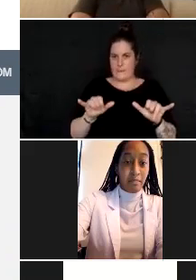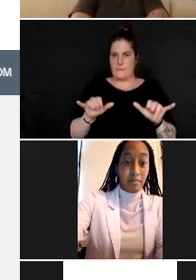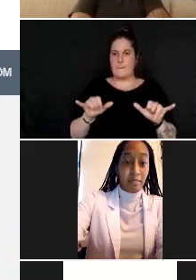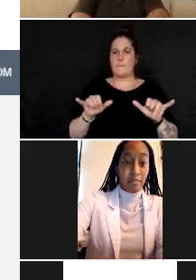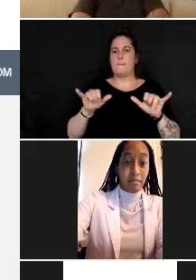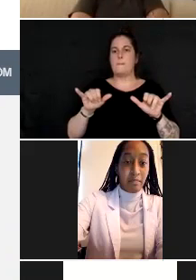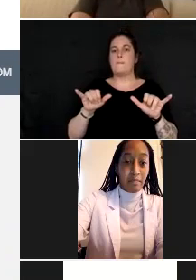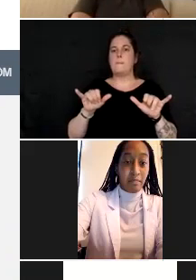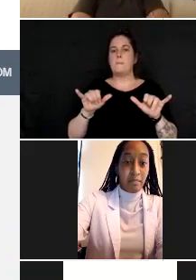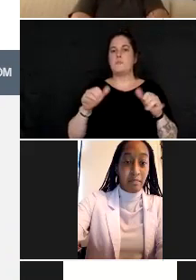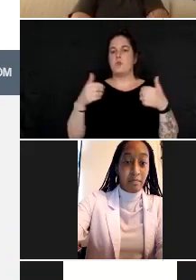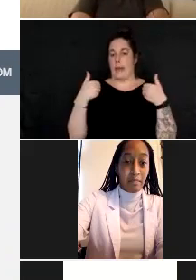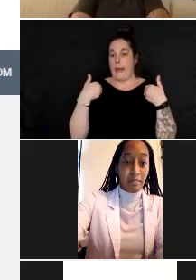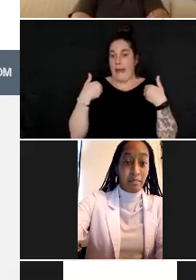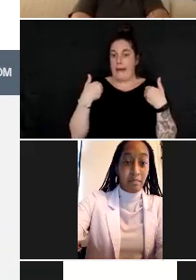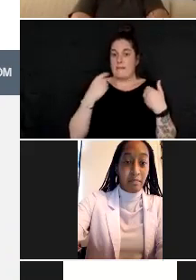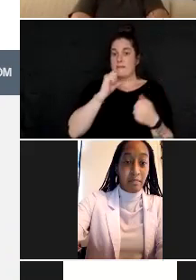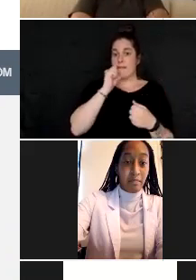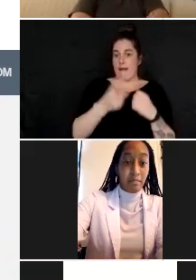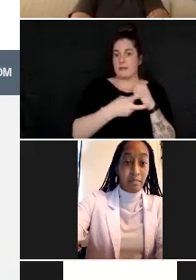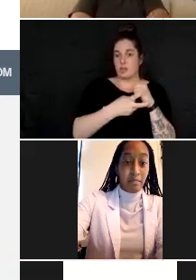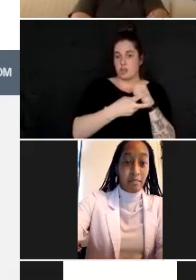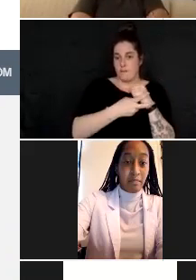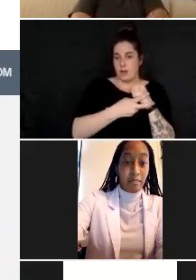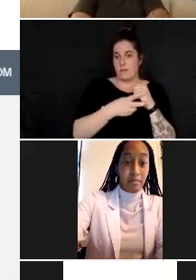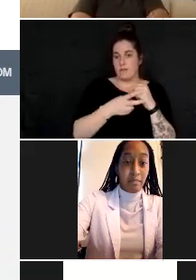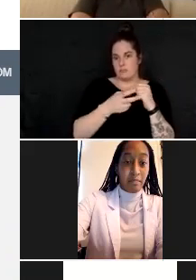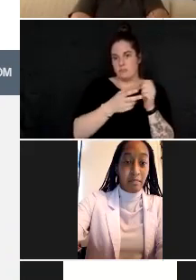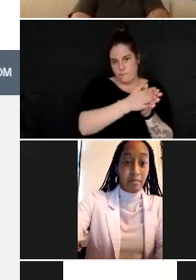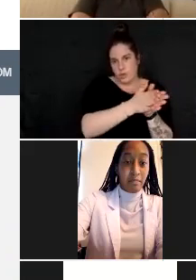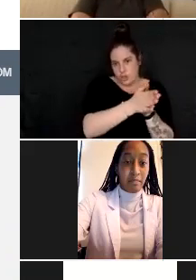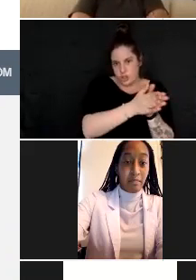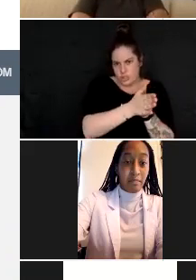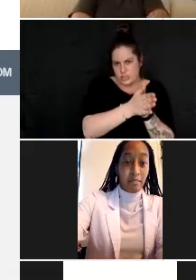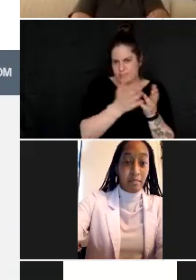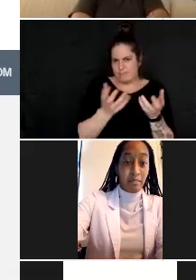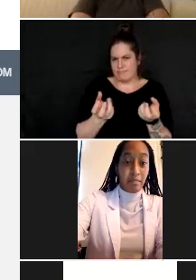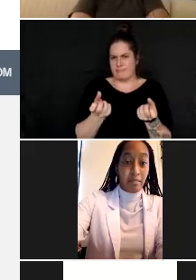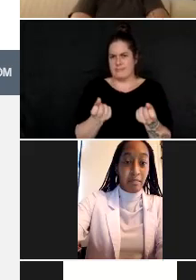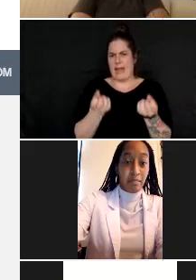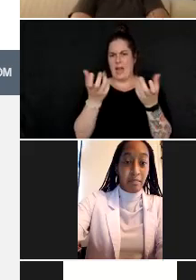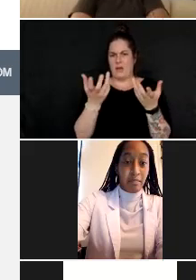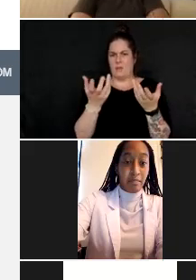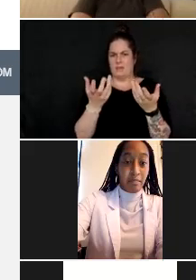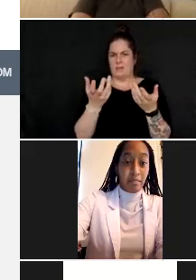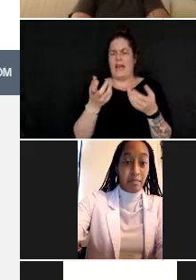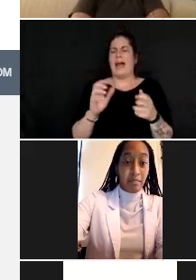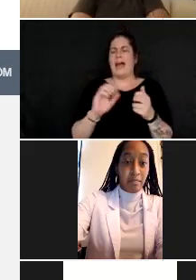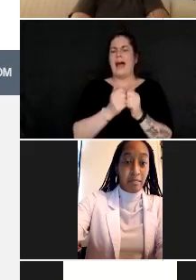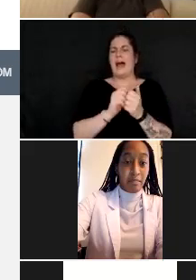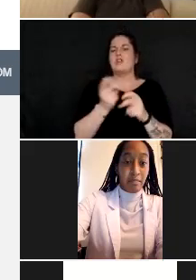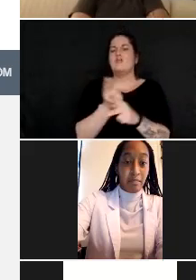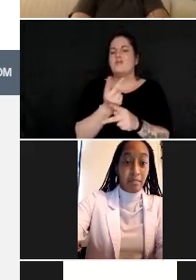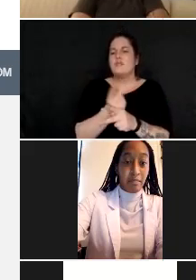there are non-conservative forces like friction, how do we account for the work that they do?